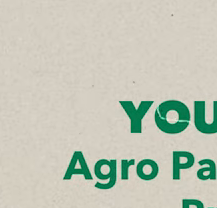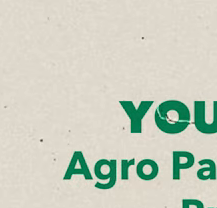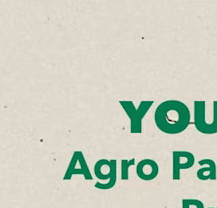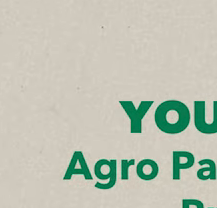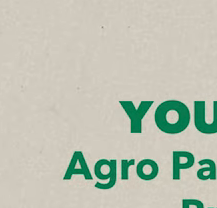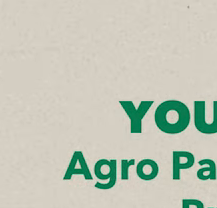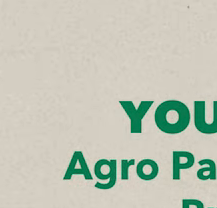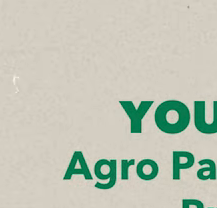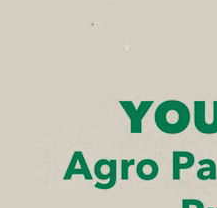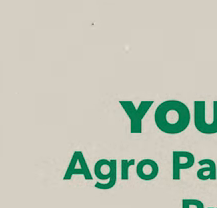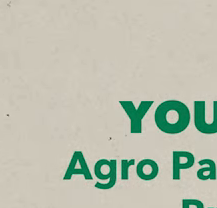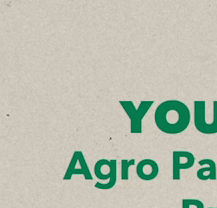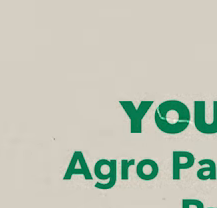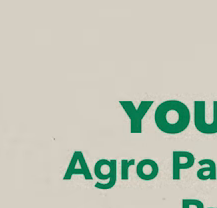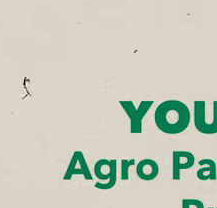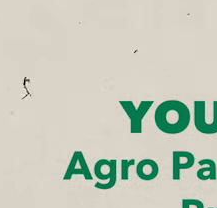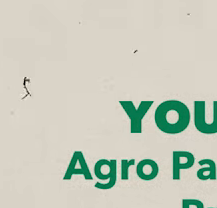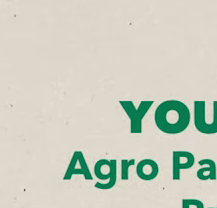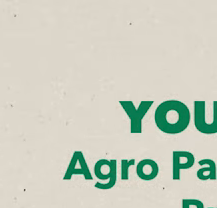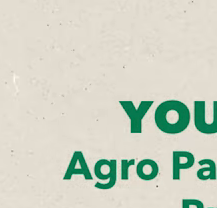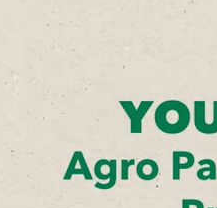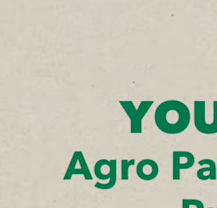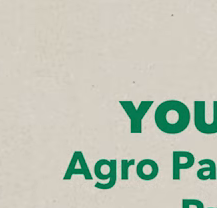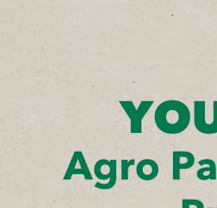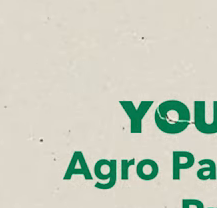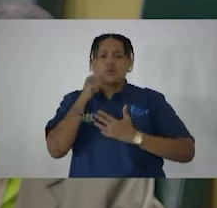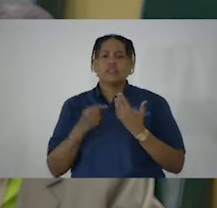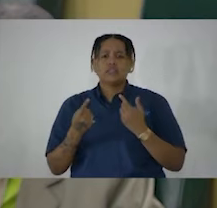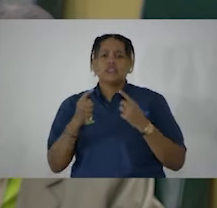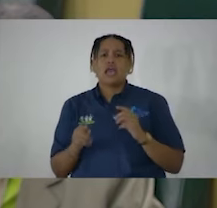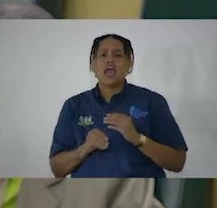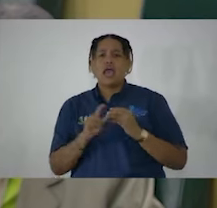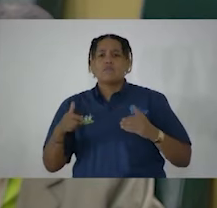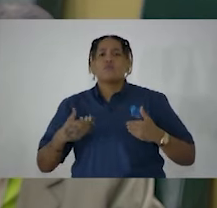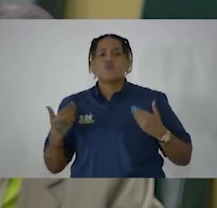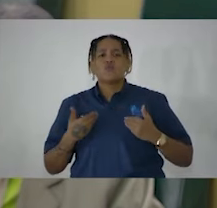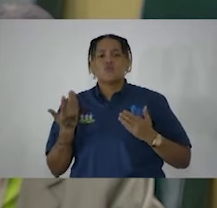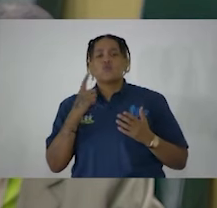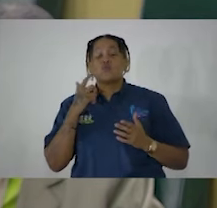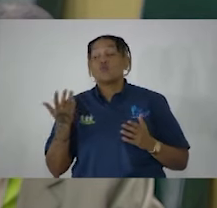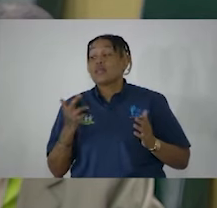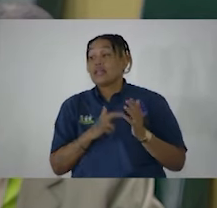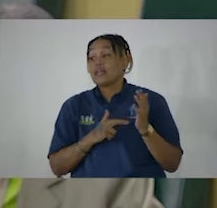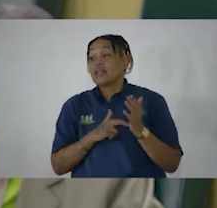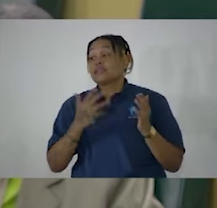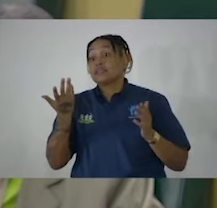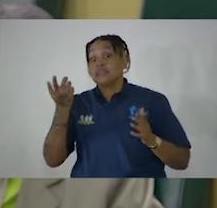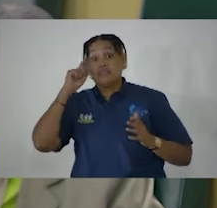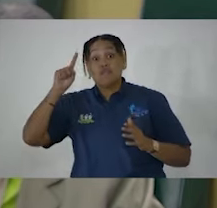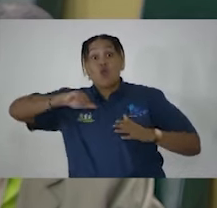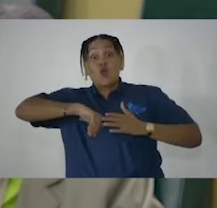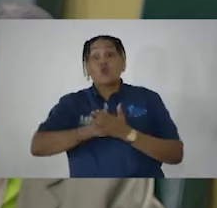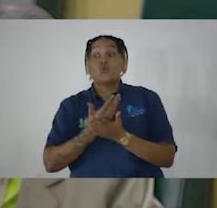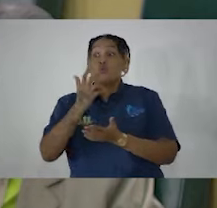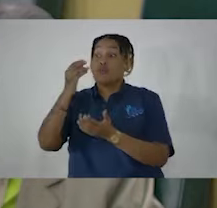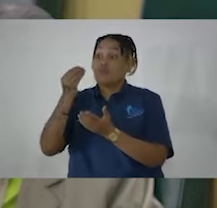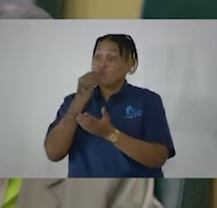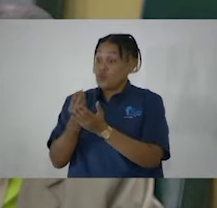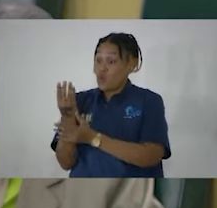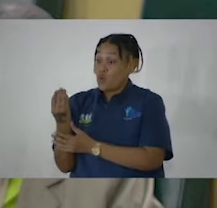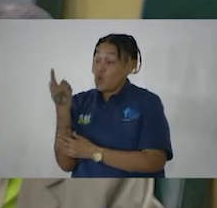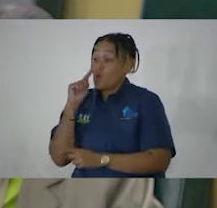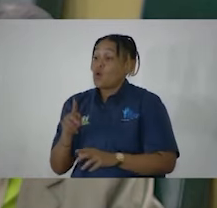the ministry has launched the Agro Park Youth Startup Program. Youth lease rates for our new agro parks will